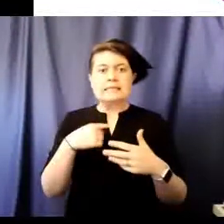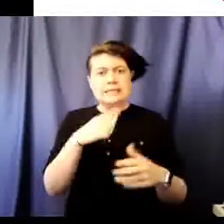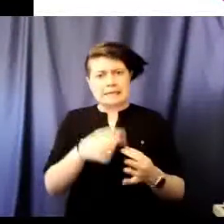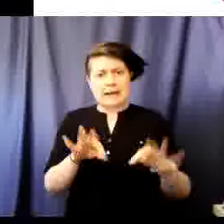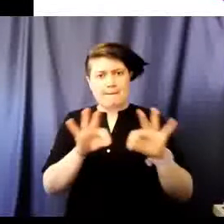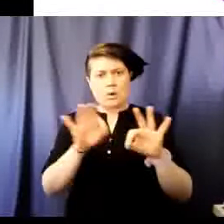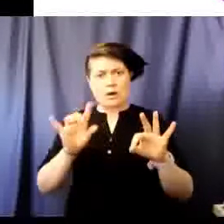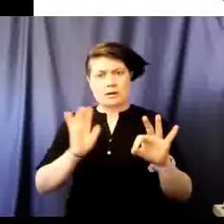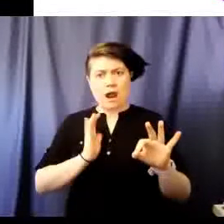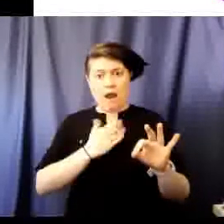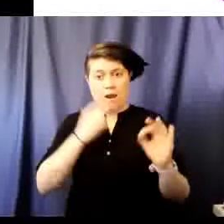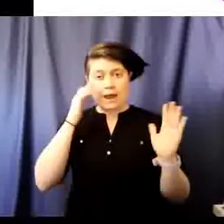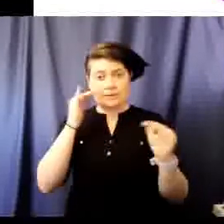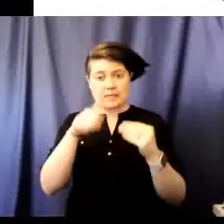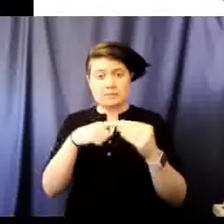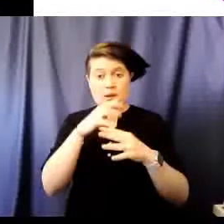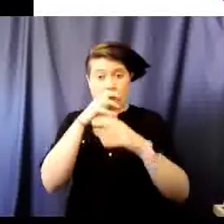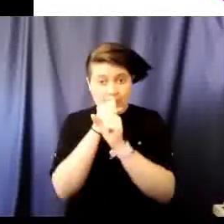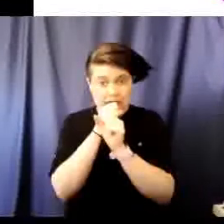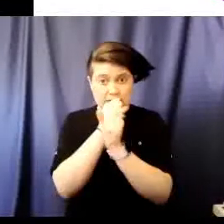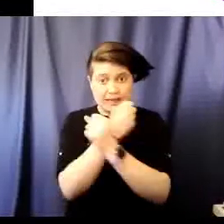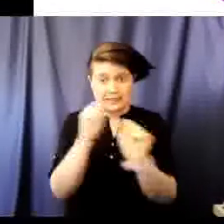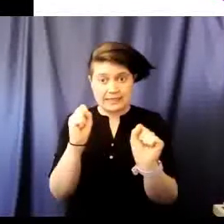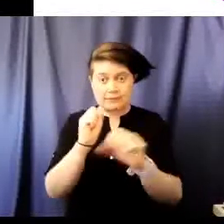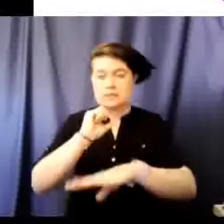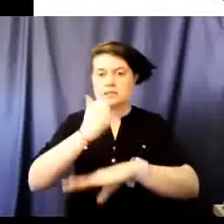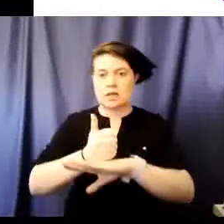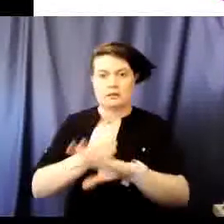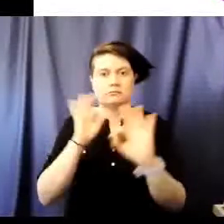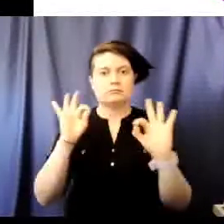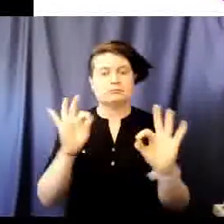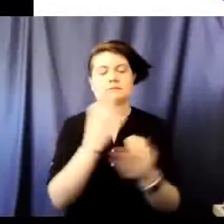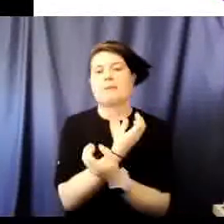around confidentiality and safety are set.